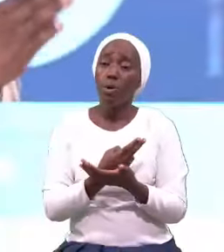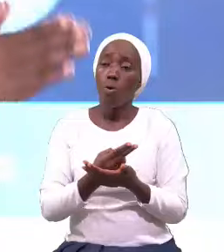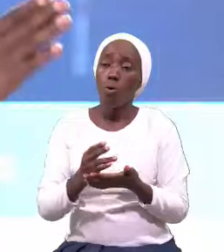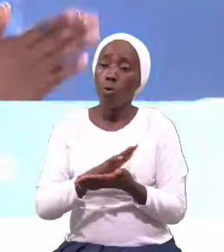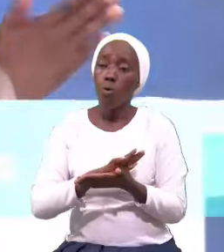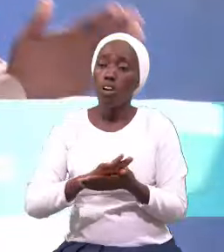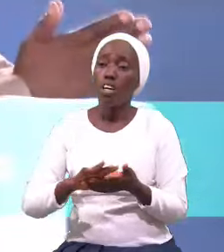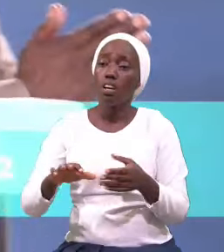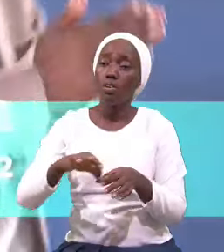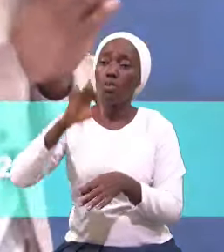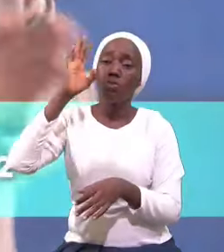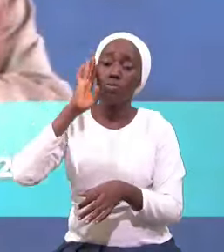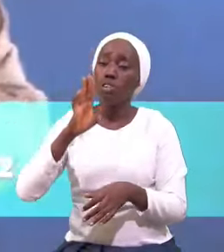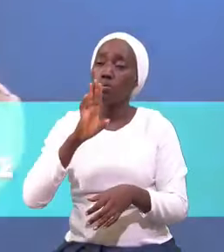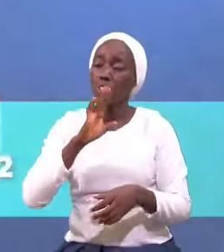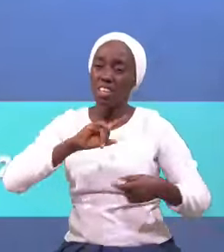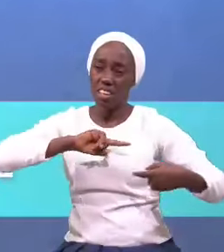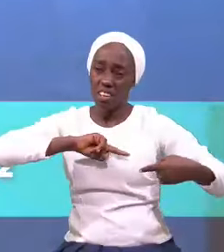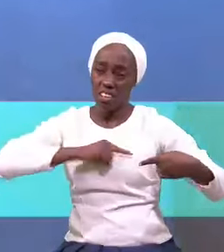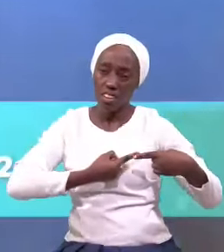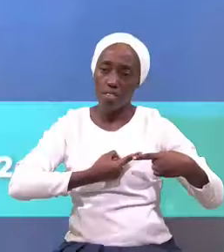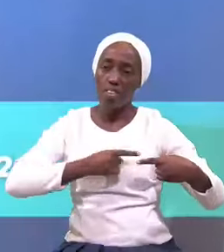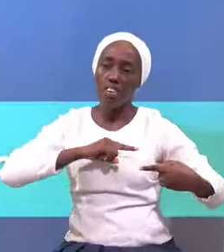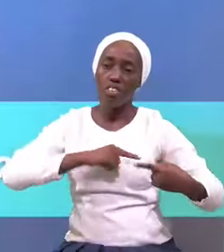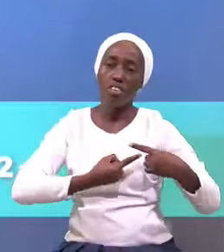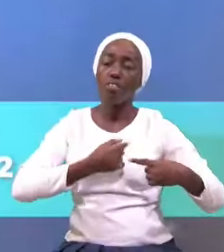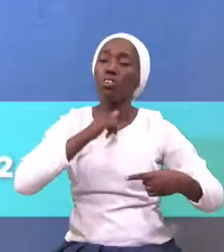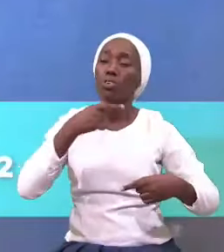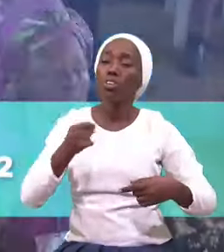withdraw, grieve not the Spirit of God.